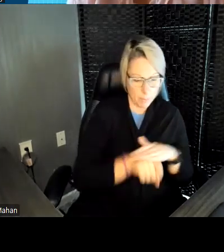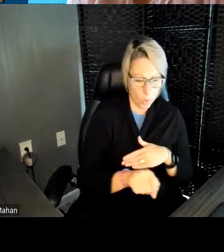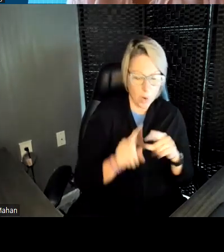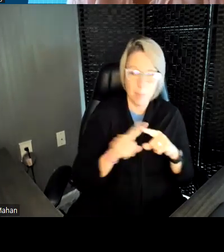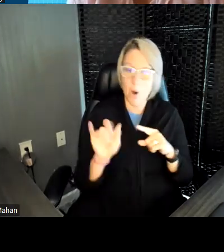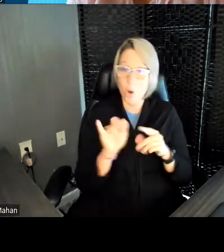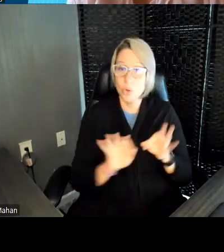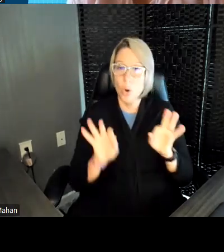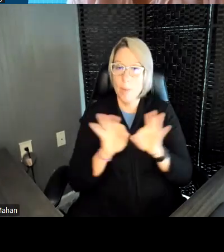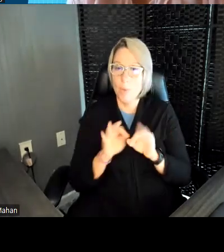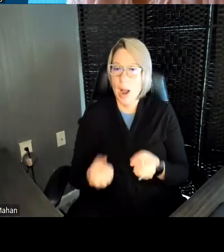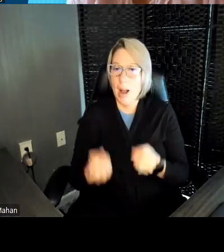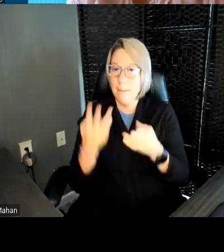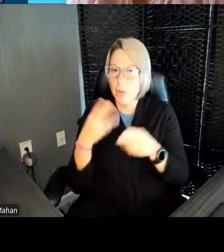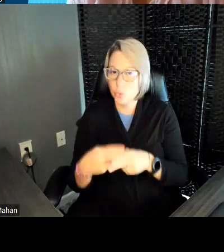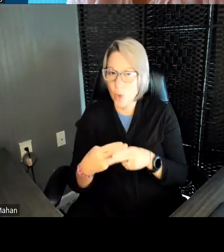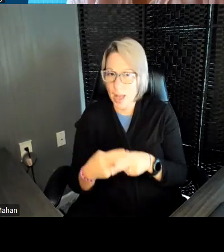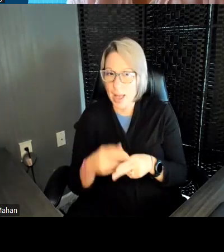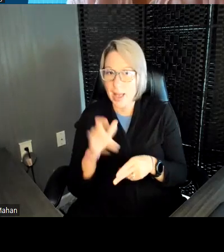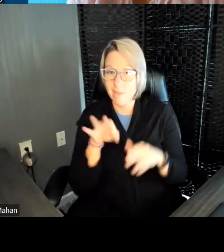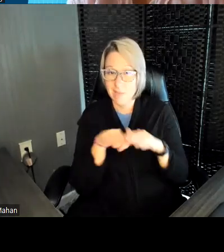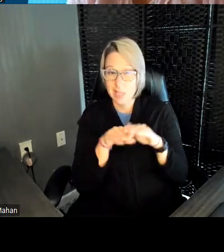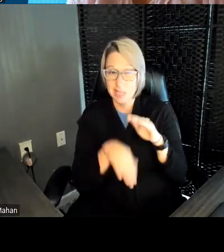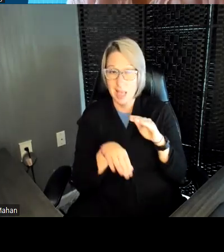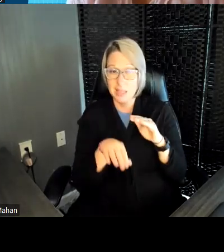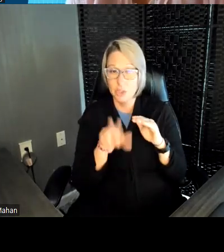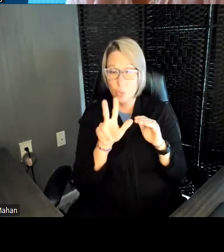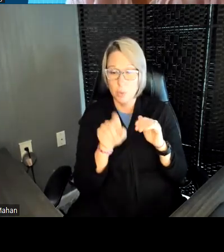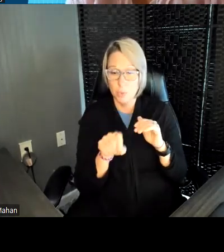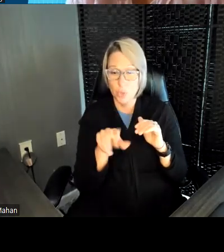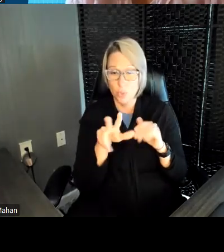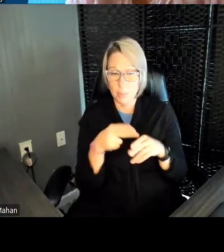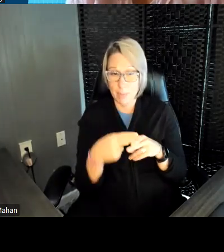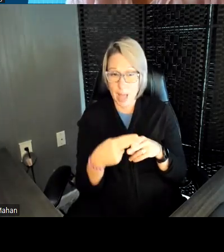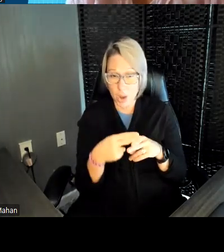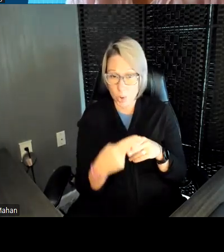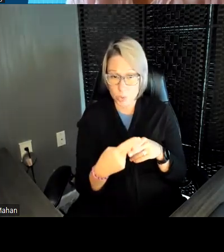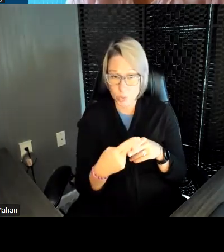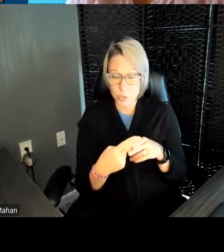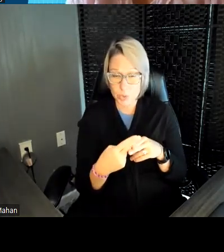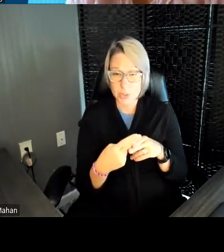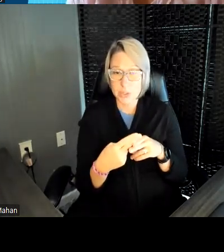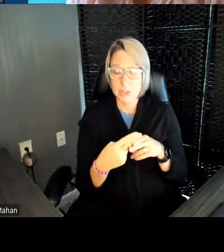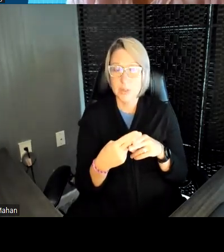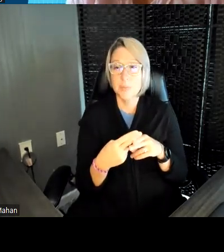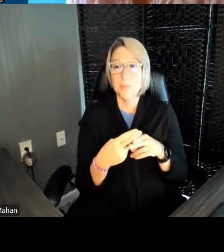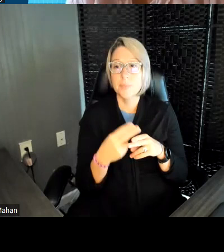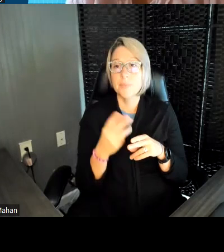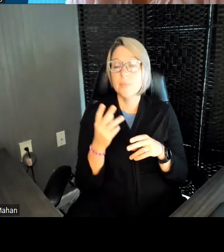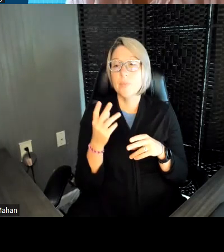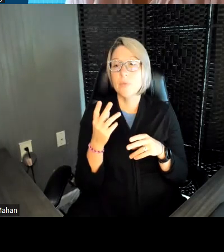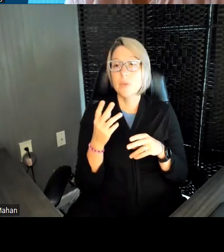kids that are fewer than 1,500 grams, which is 3.3 pounds. I will tell you, sometimes and you've probably had